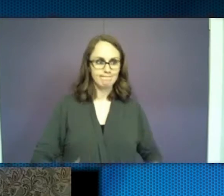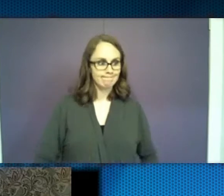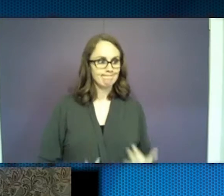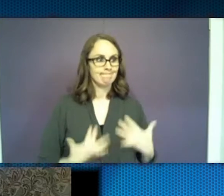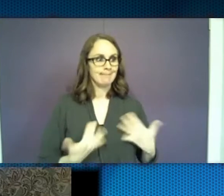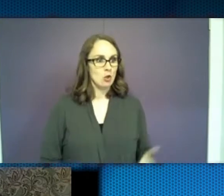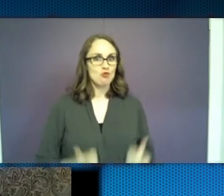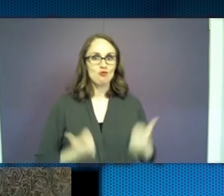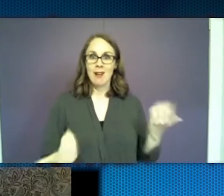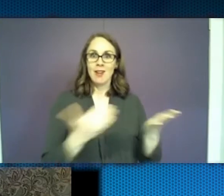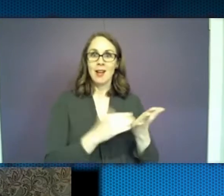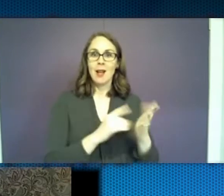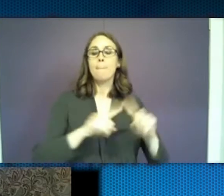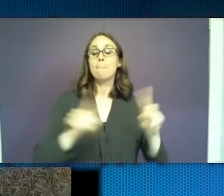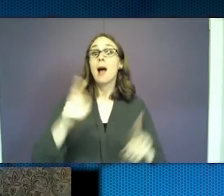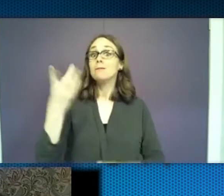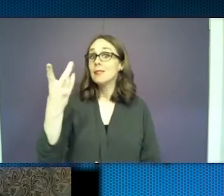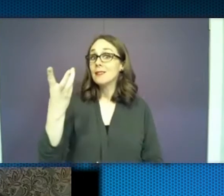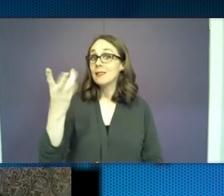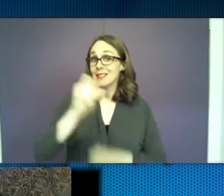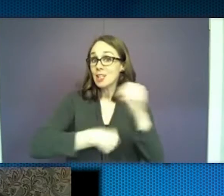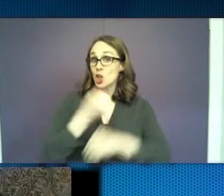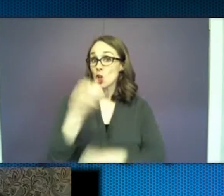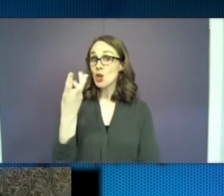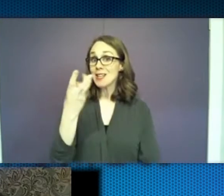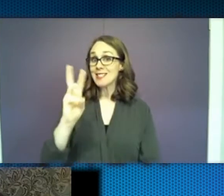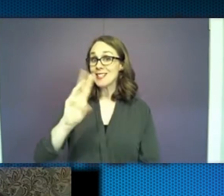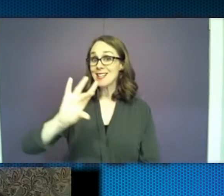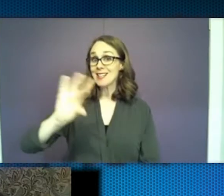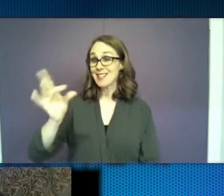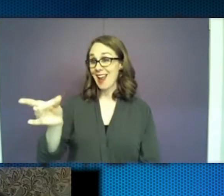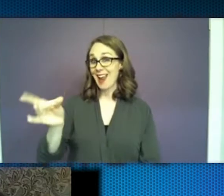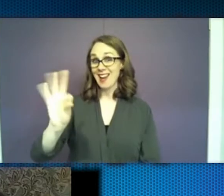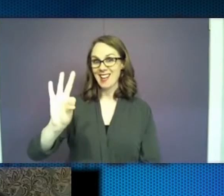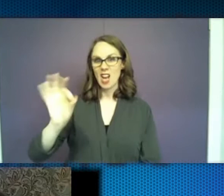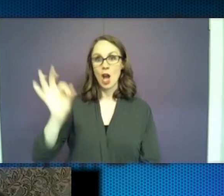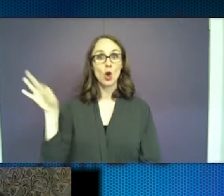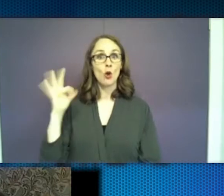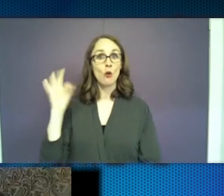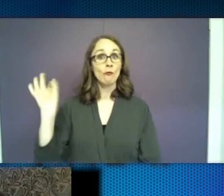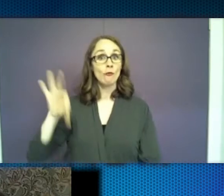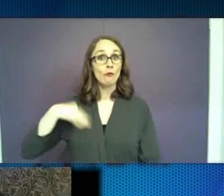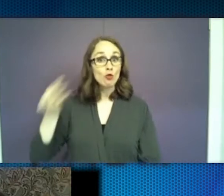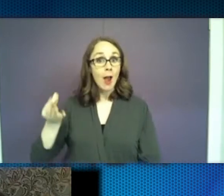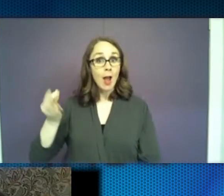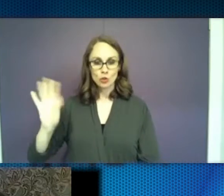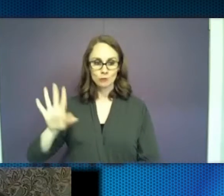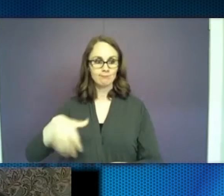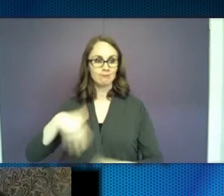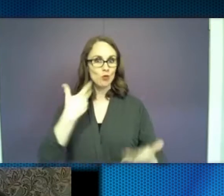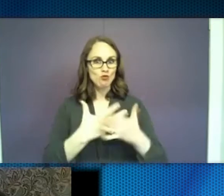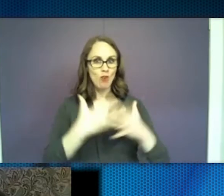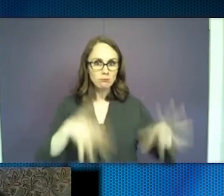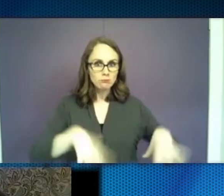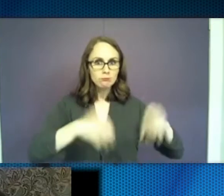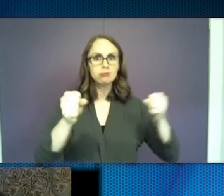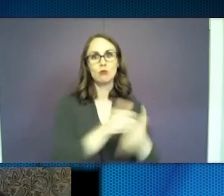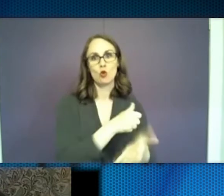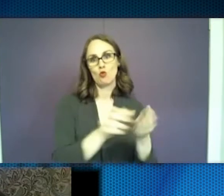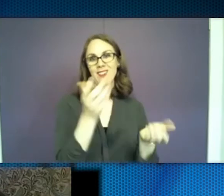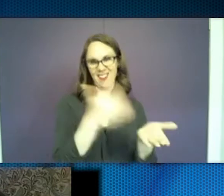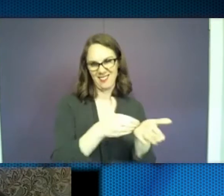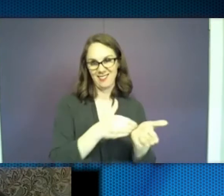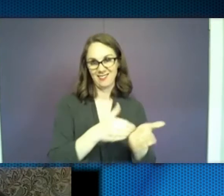by 1689, the French began occupying and destroying the Palatinate again. Louis XIV wanted